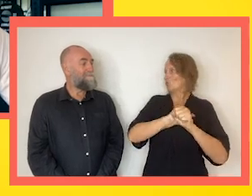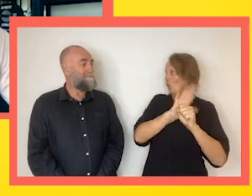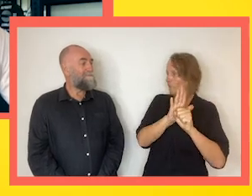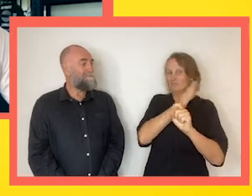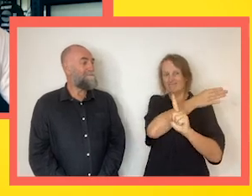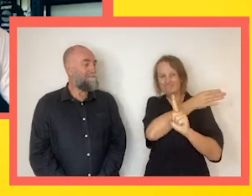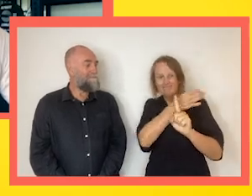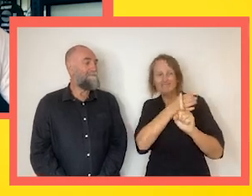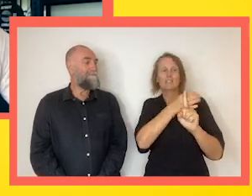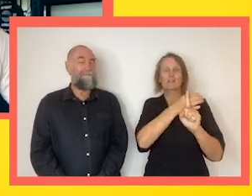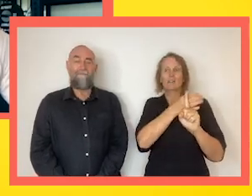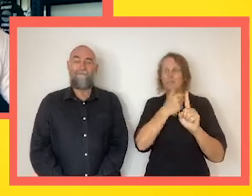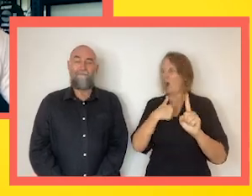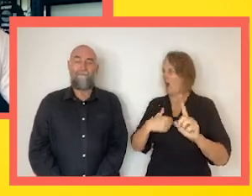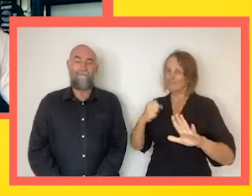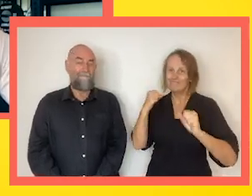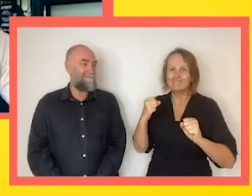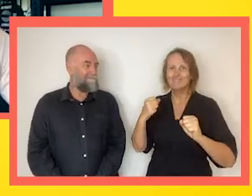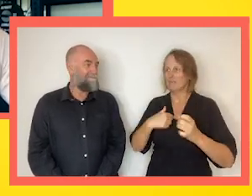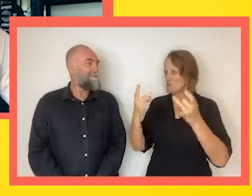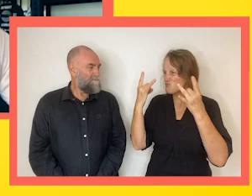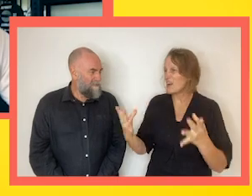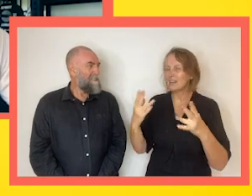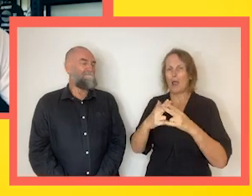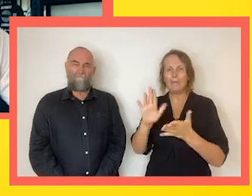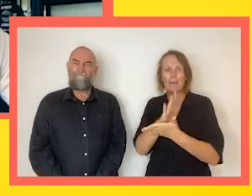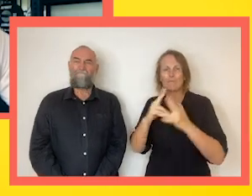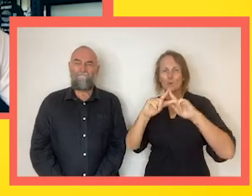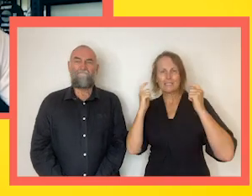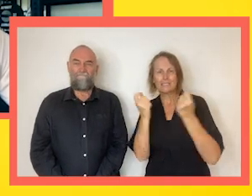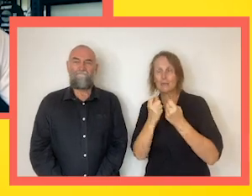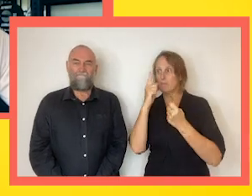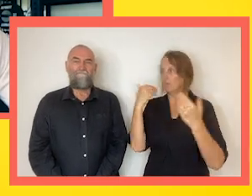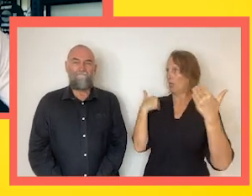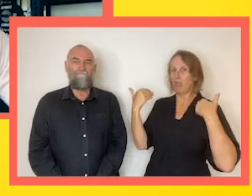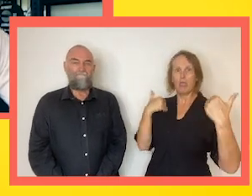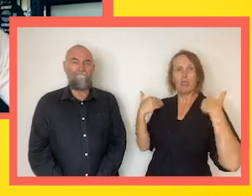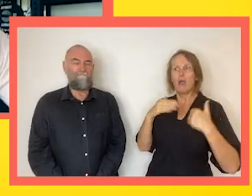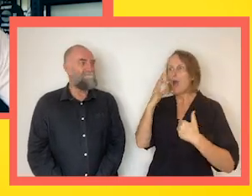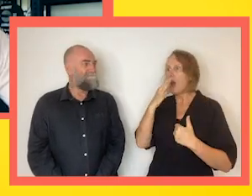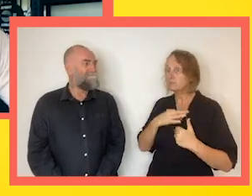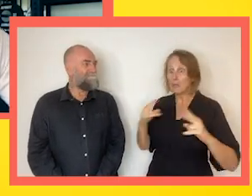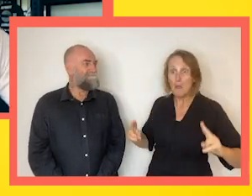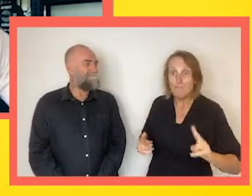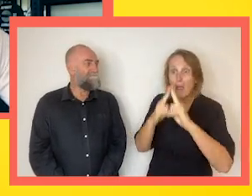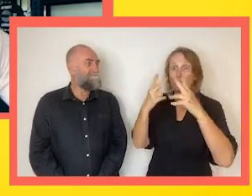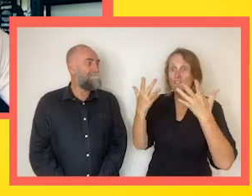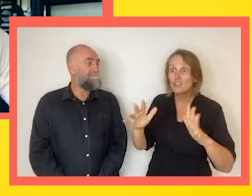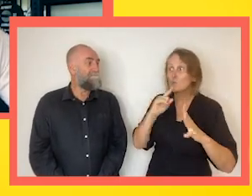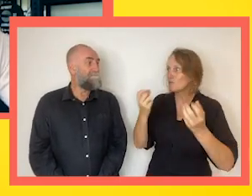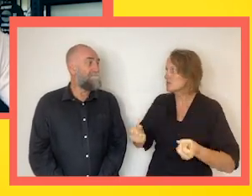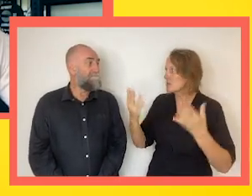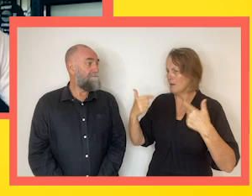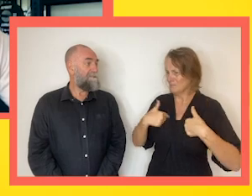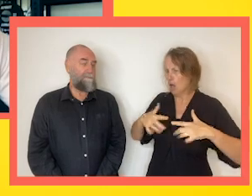So, mate, I am pumped. I am so happy with this team. So many people have asked me, "Oh, what are you going to do after Paris? You're going to retire?"